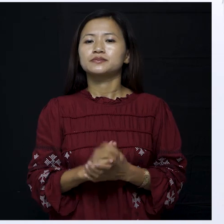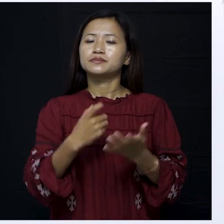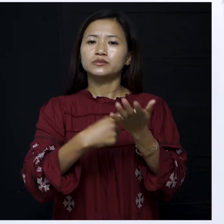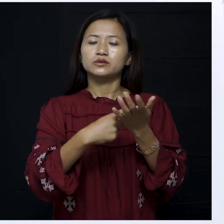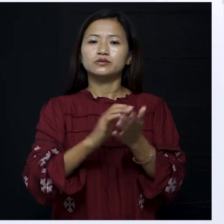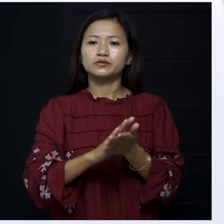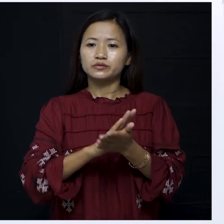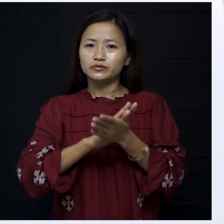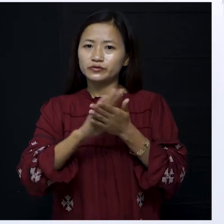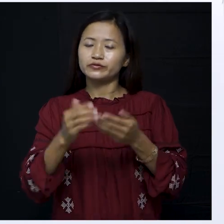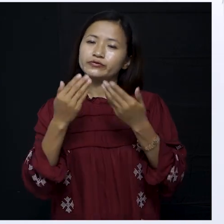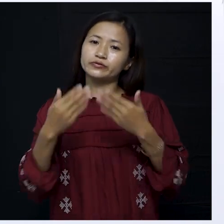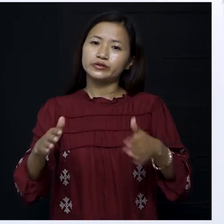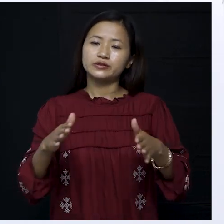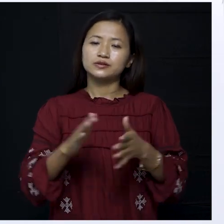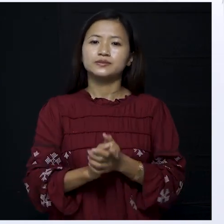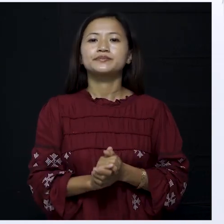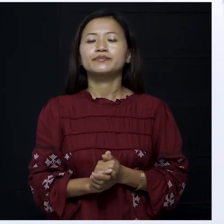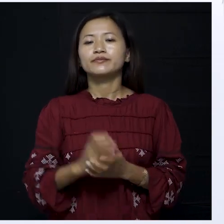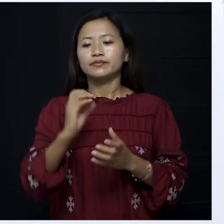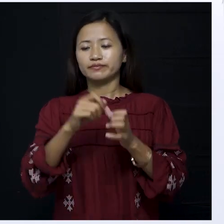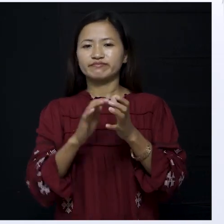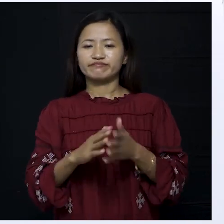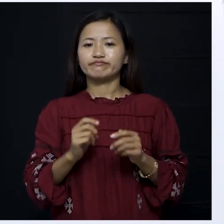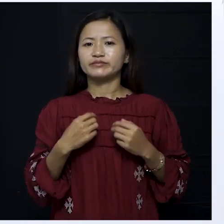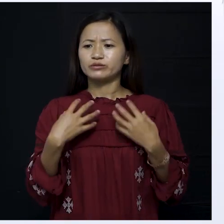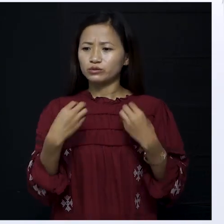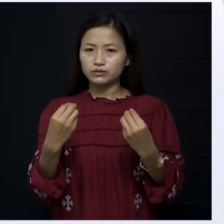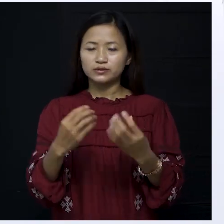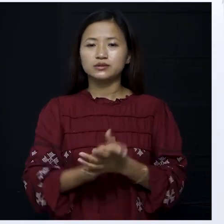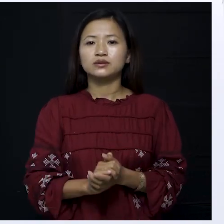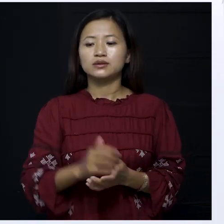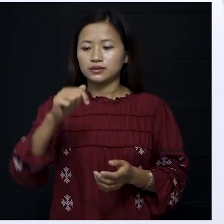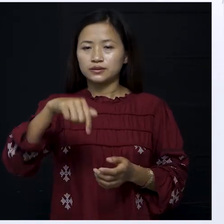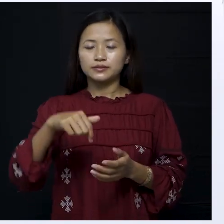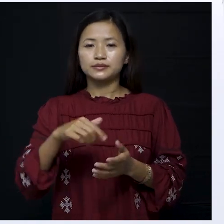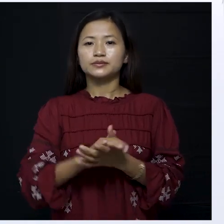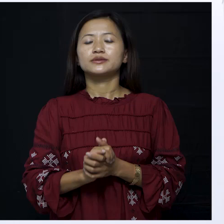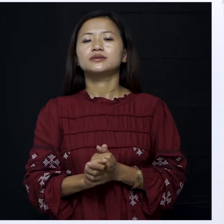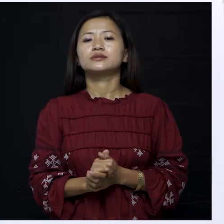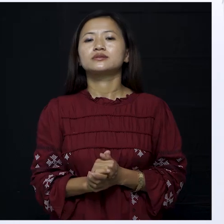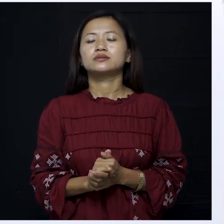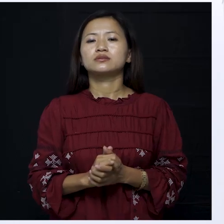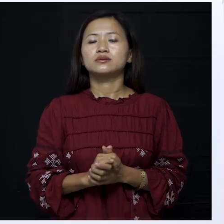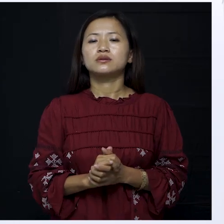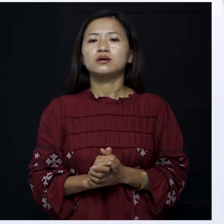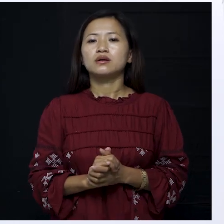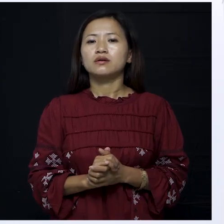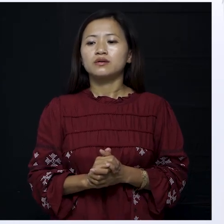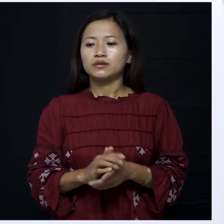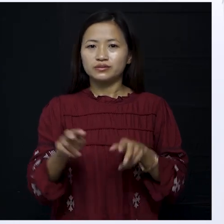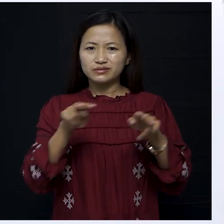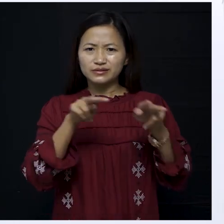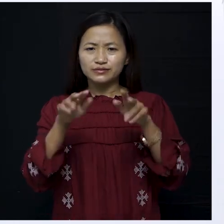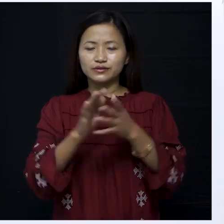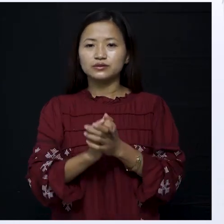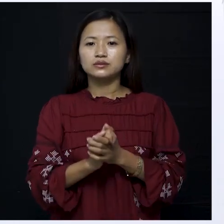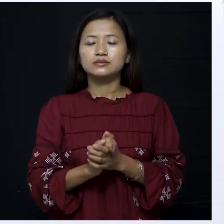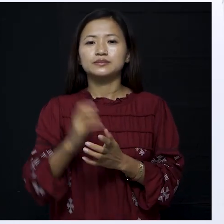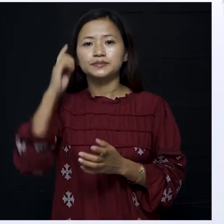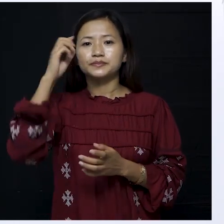or finished, whatever the case may be that you prefer. Then in the present, when we say present, we are referring